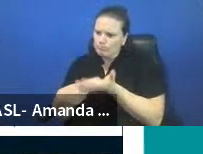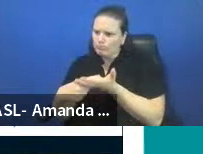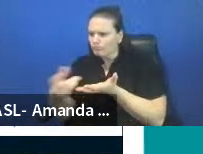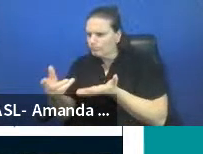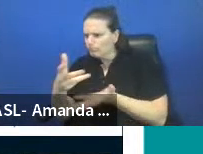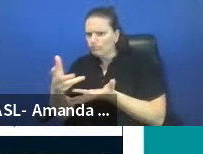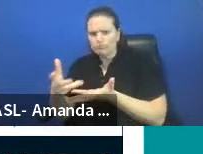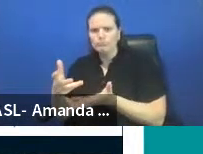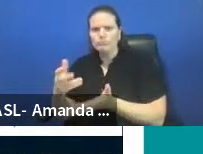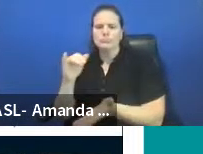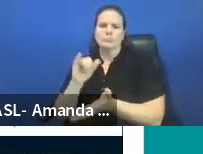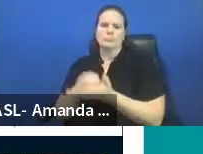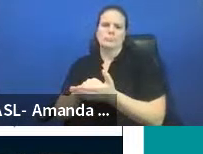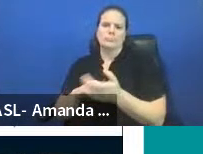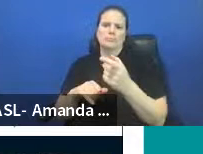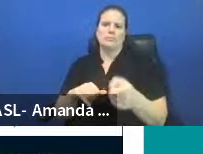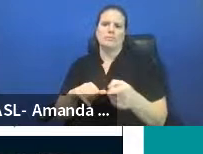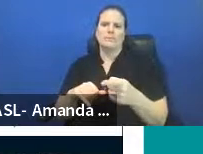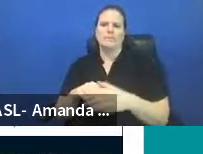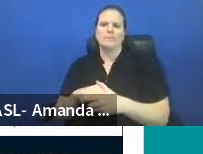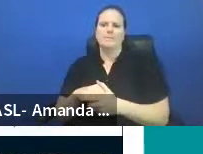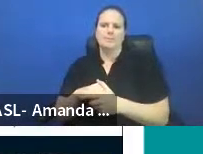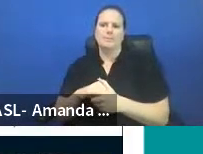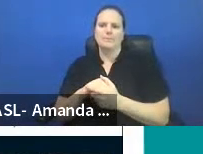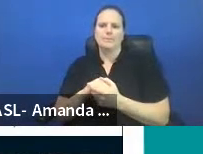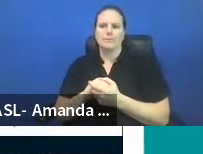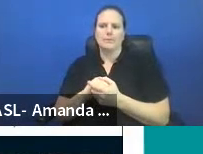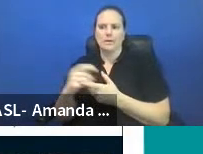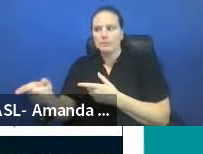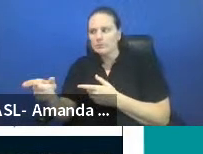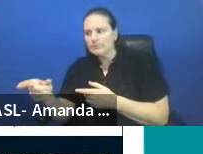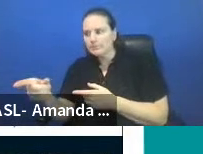and a conversation that is to get them